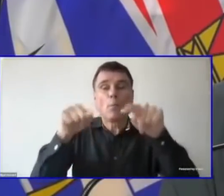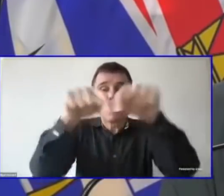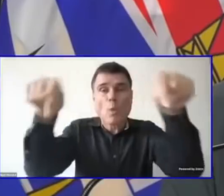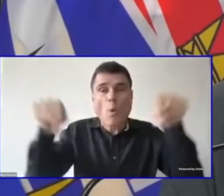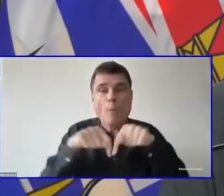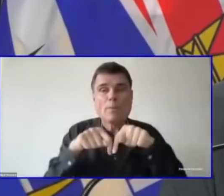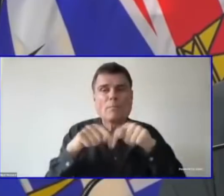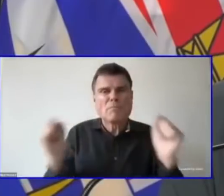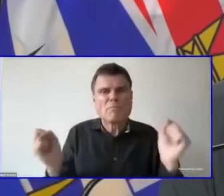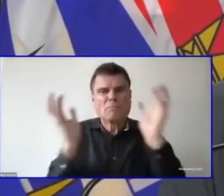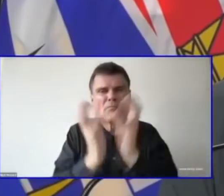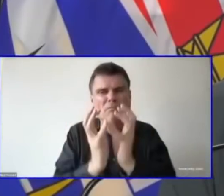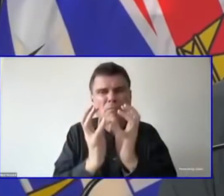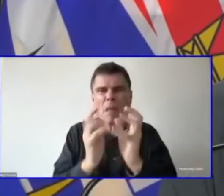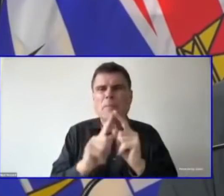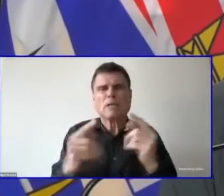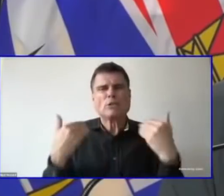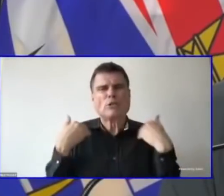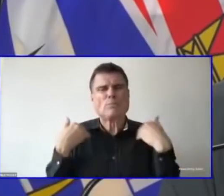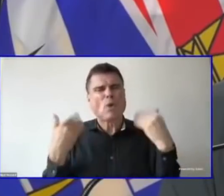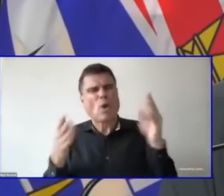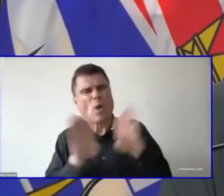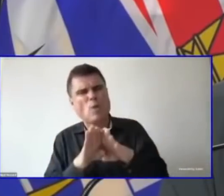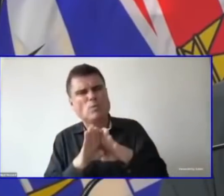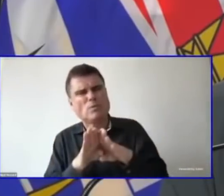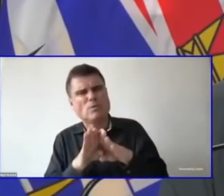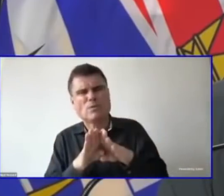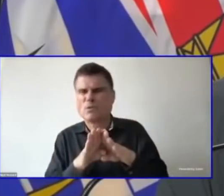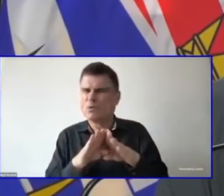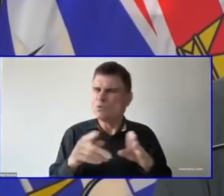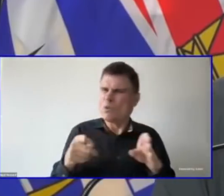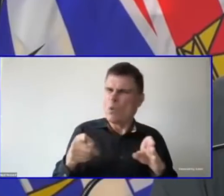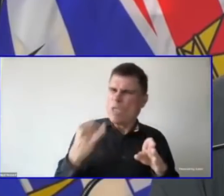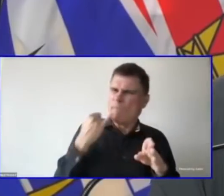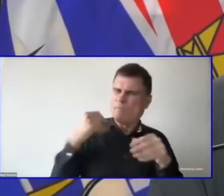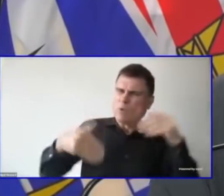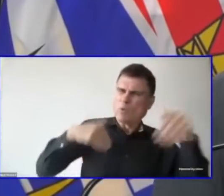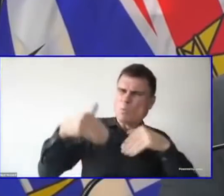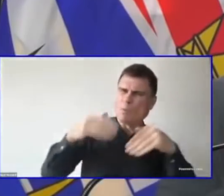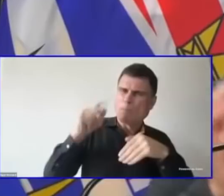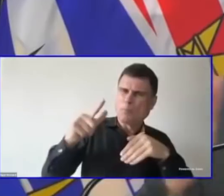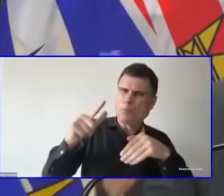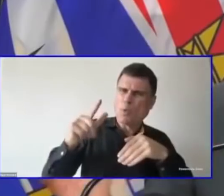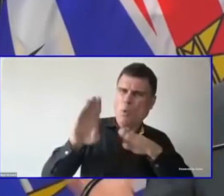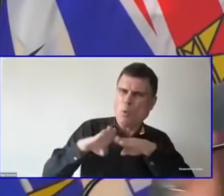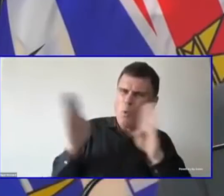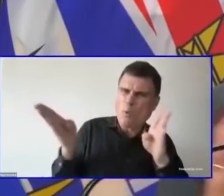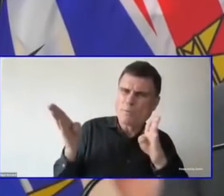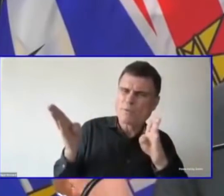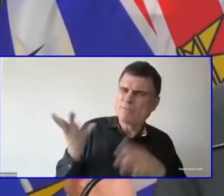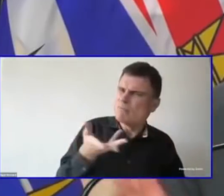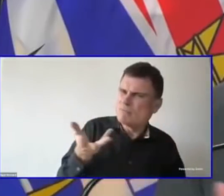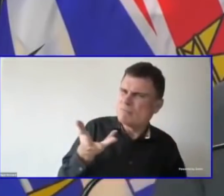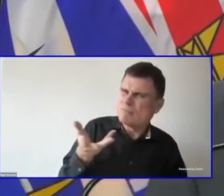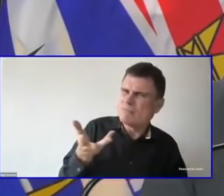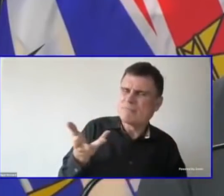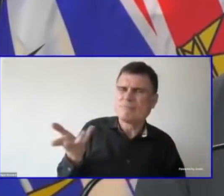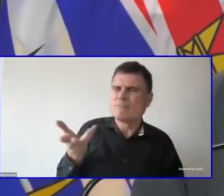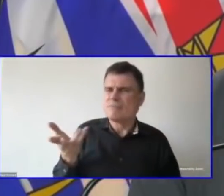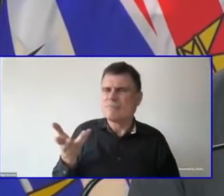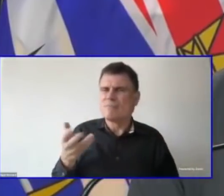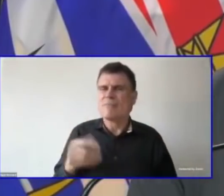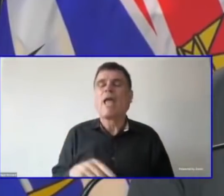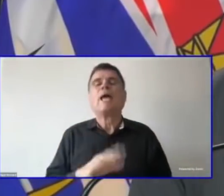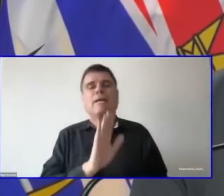better explanation for the rationale behind this for the layman? Yeah, so you're talking about several different things that have different